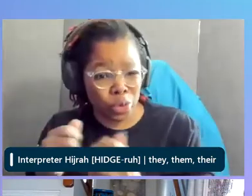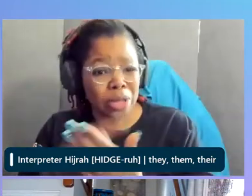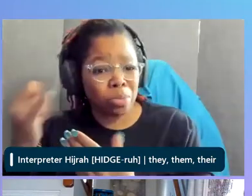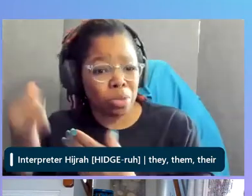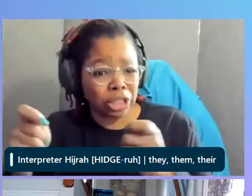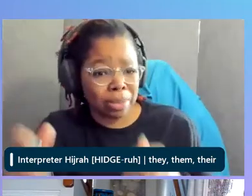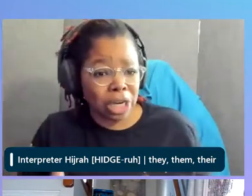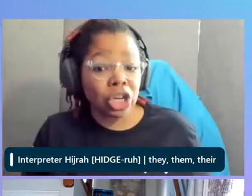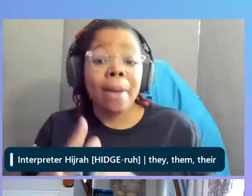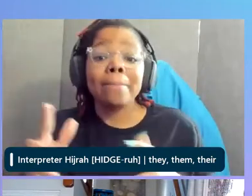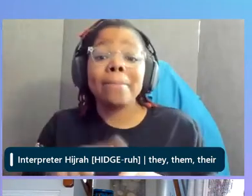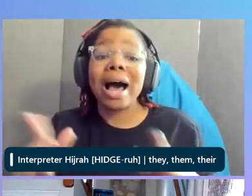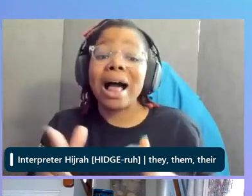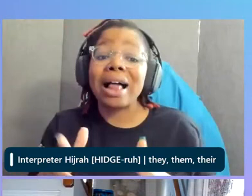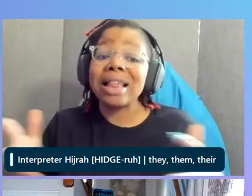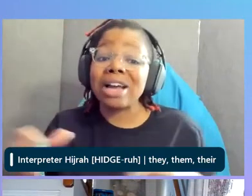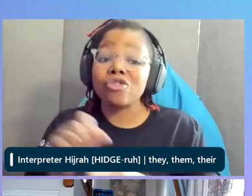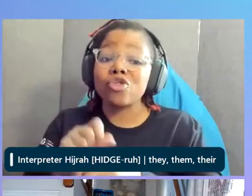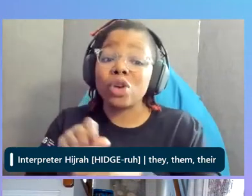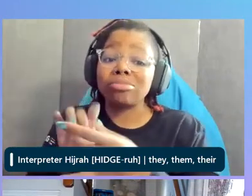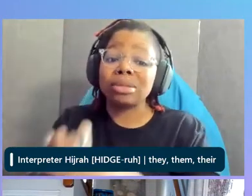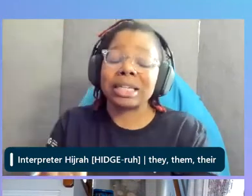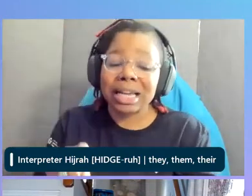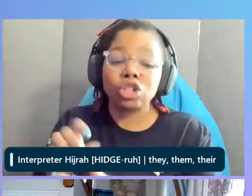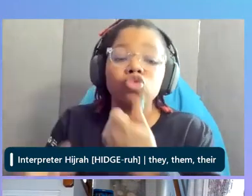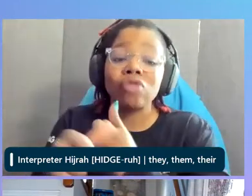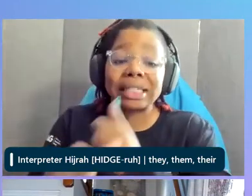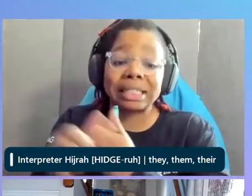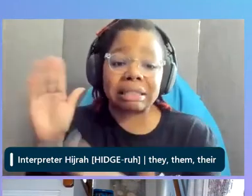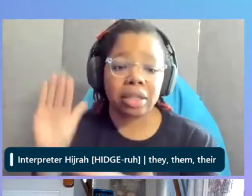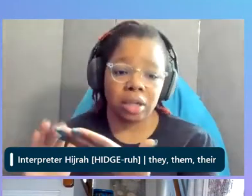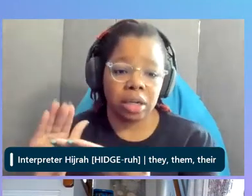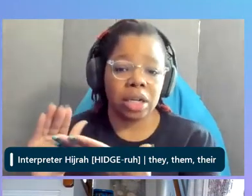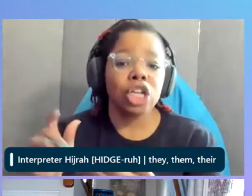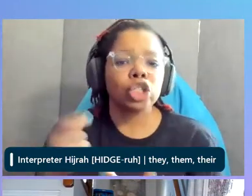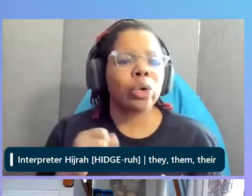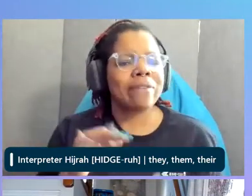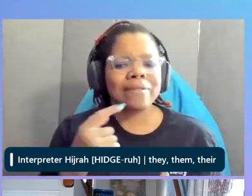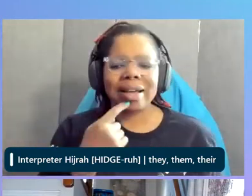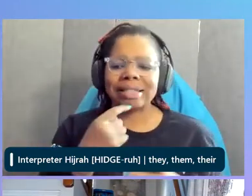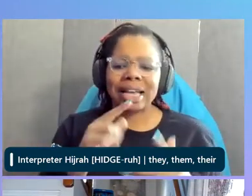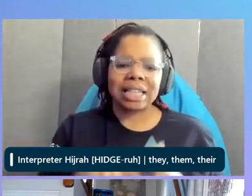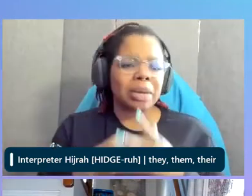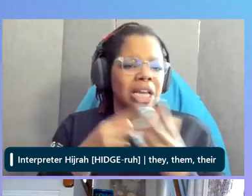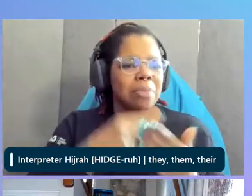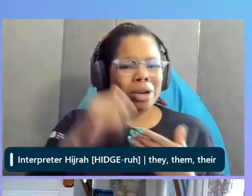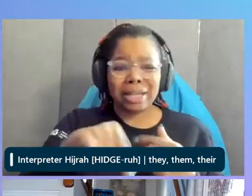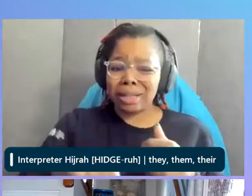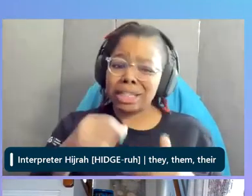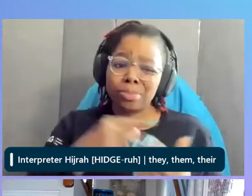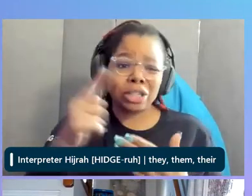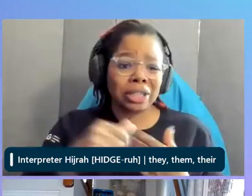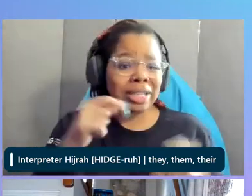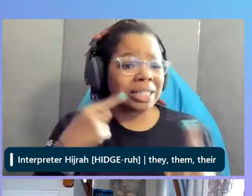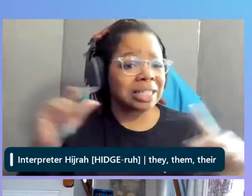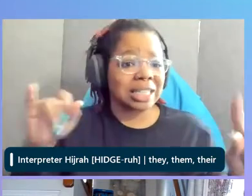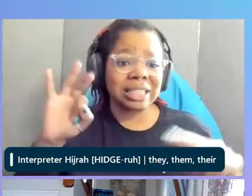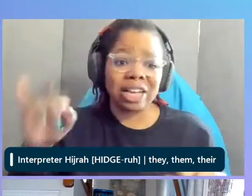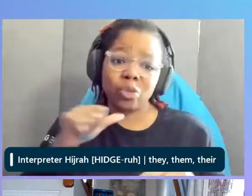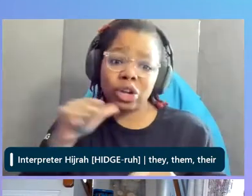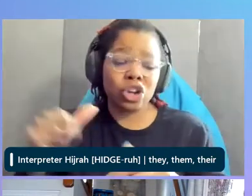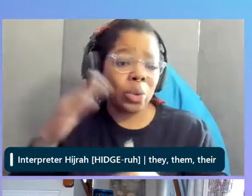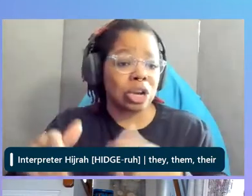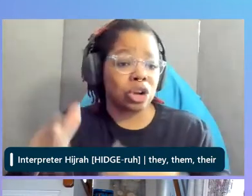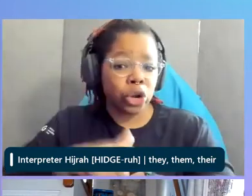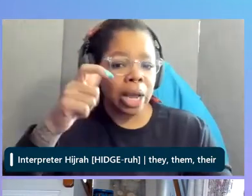project management work is mitigating risk. So if I say at the beginning of a project, this project is not a success unless we come in on time, okay,